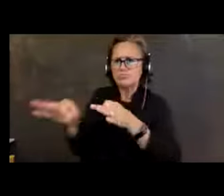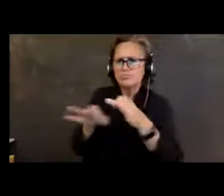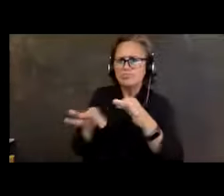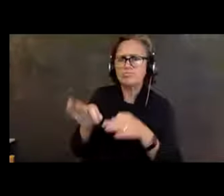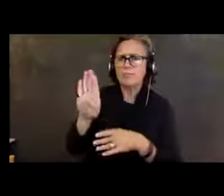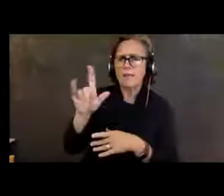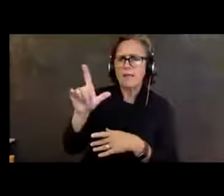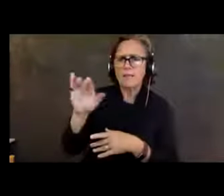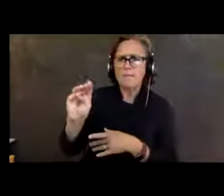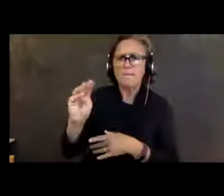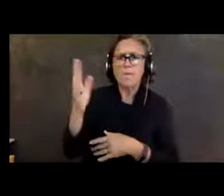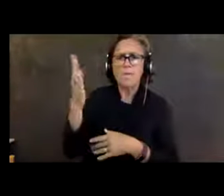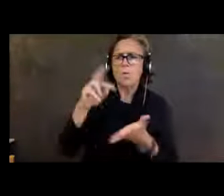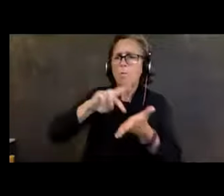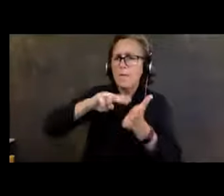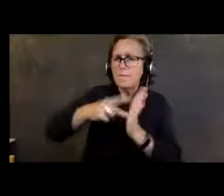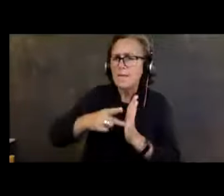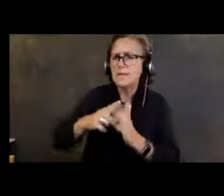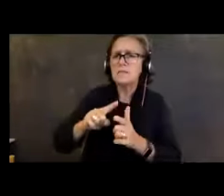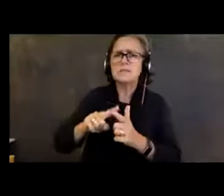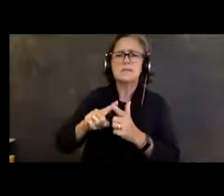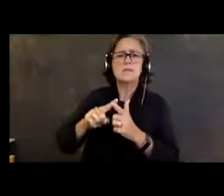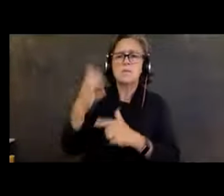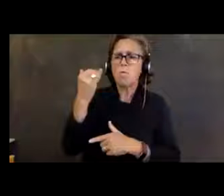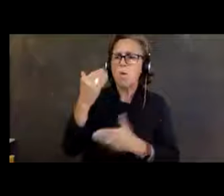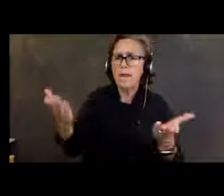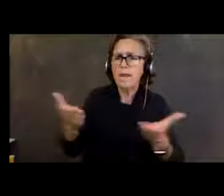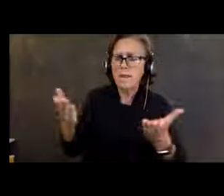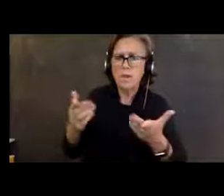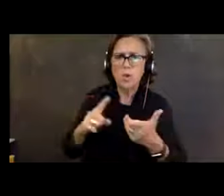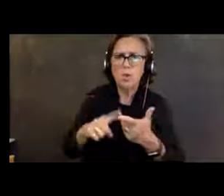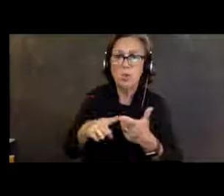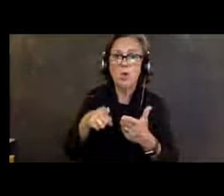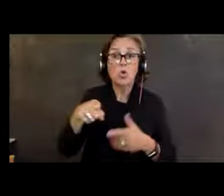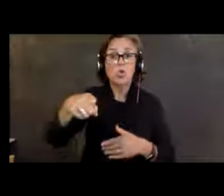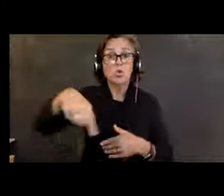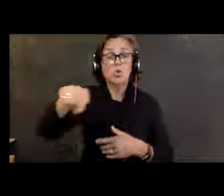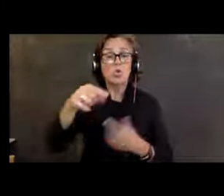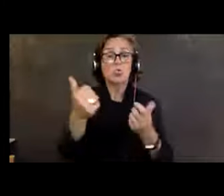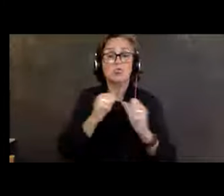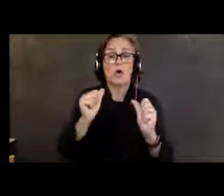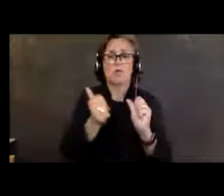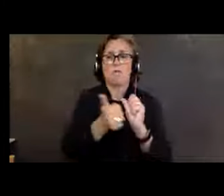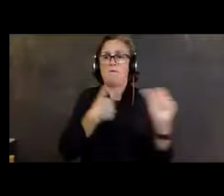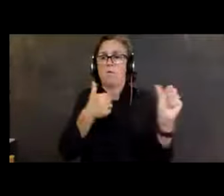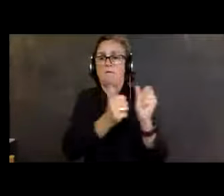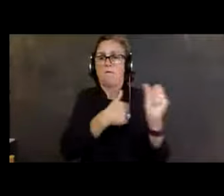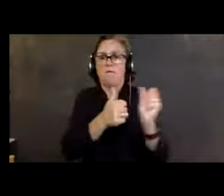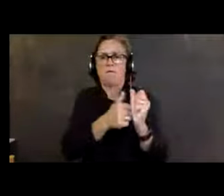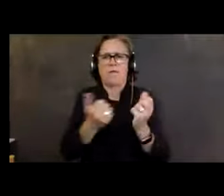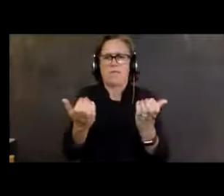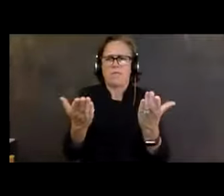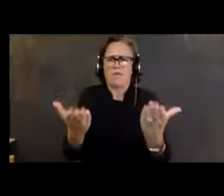know, and having these conversations. So we really can't escape this. And it's important that we, as parents being